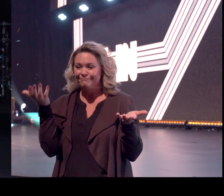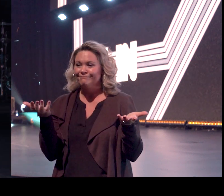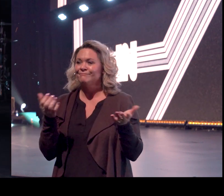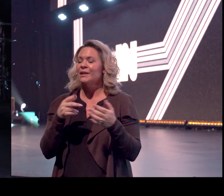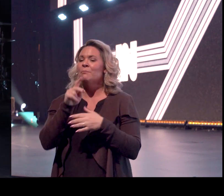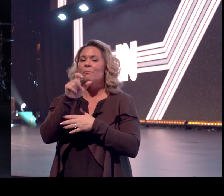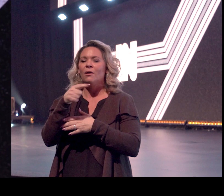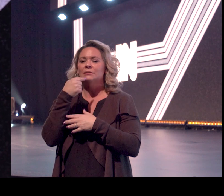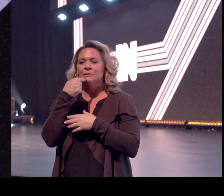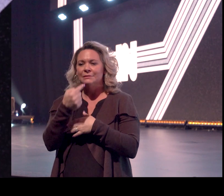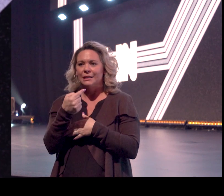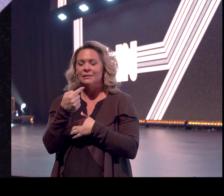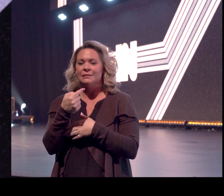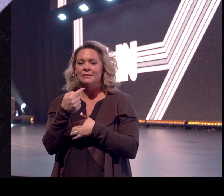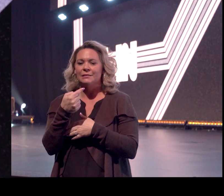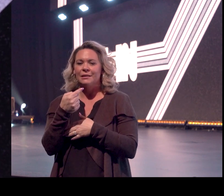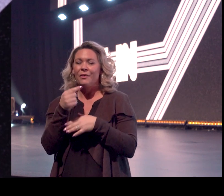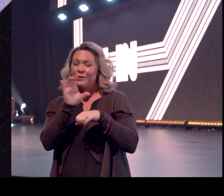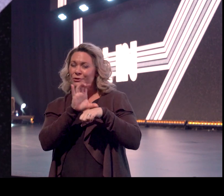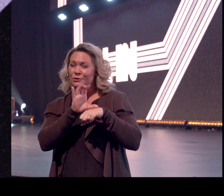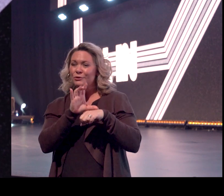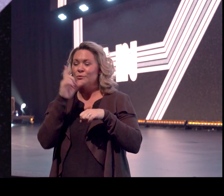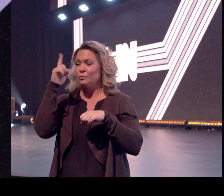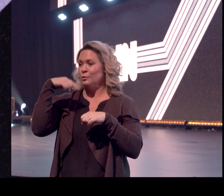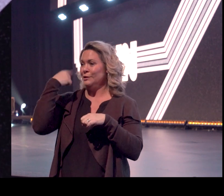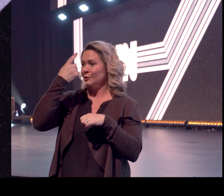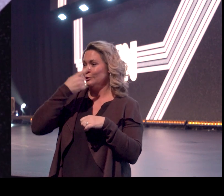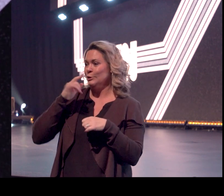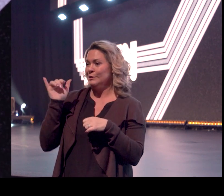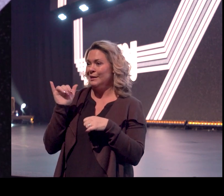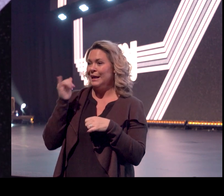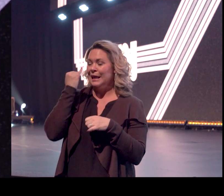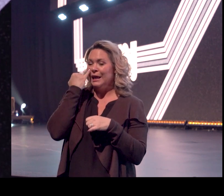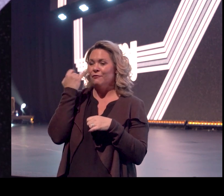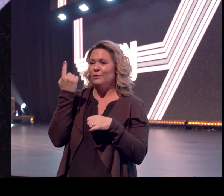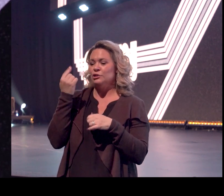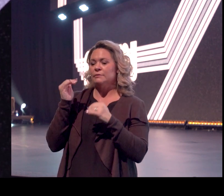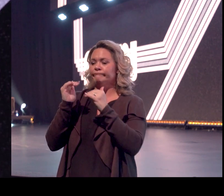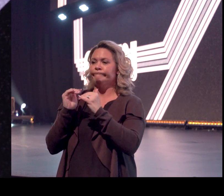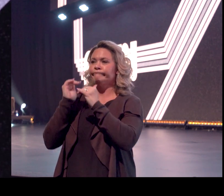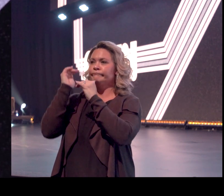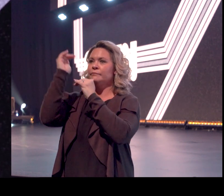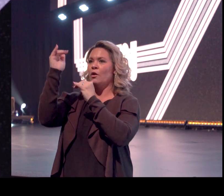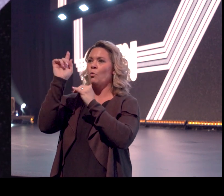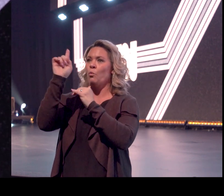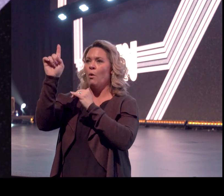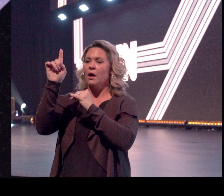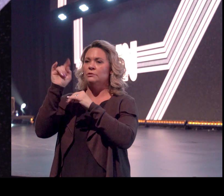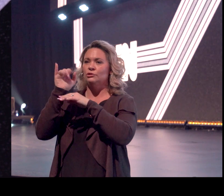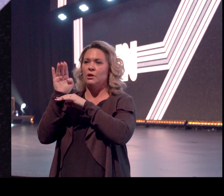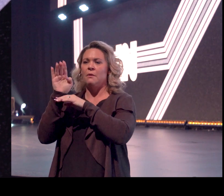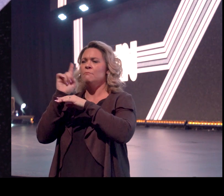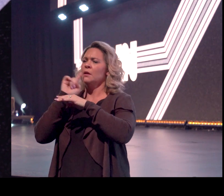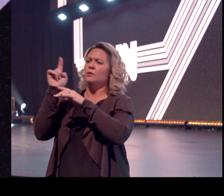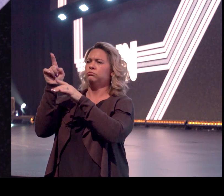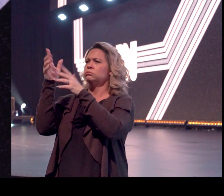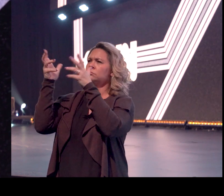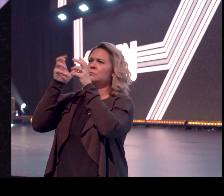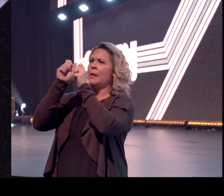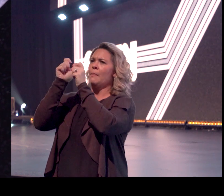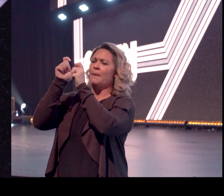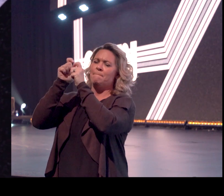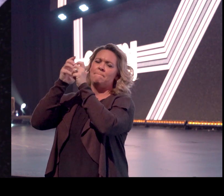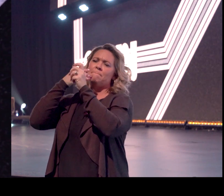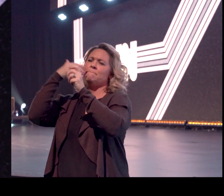really, really important. In fact, Paul goes on to tell us that you know what the church would look like if we just elevated one role and made it